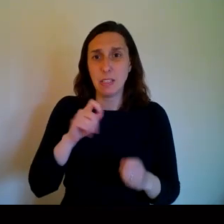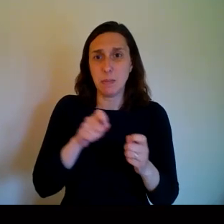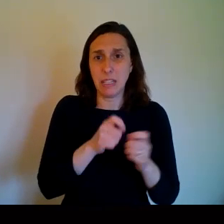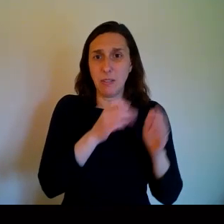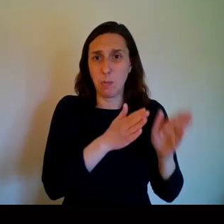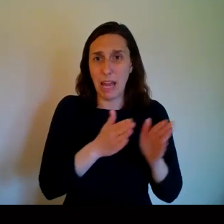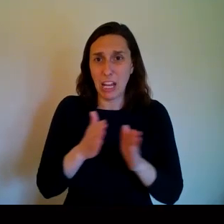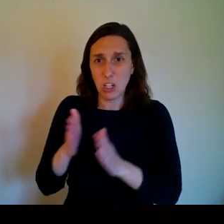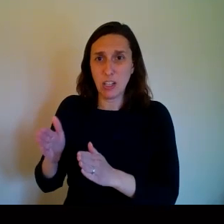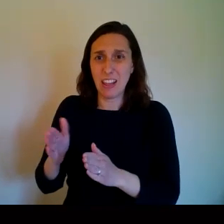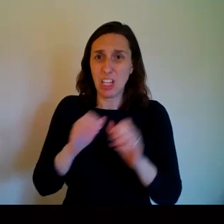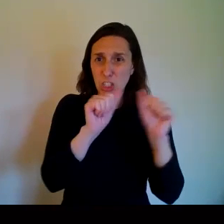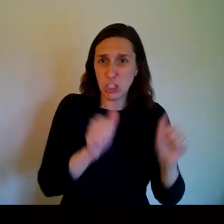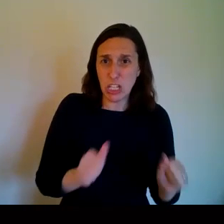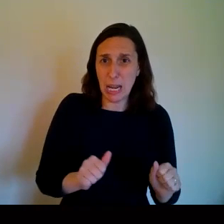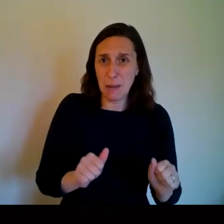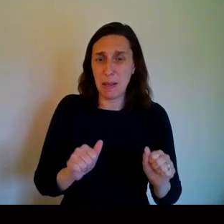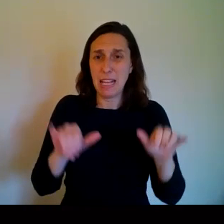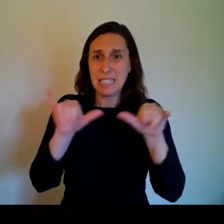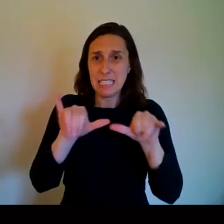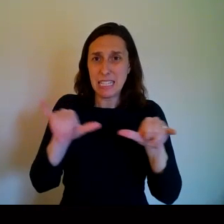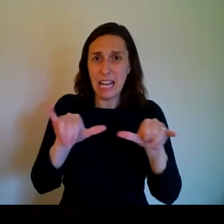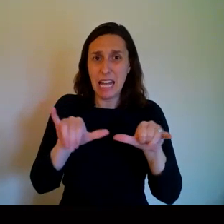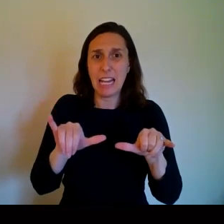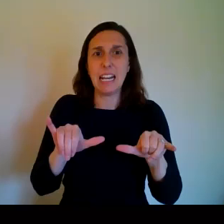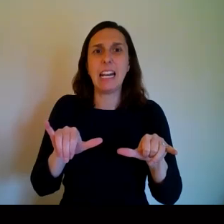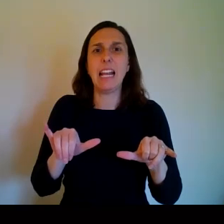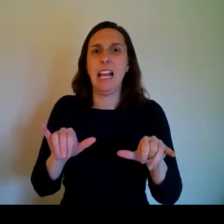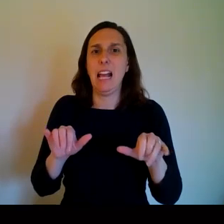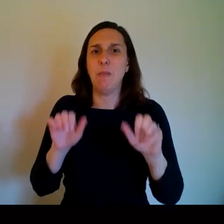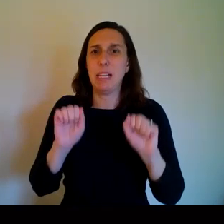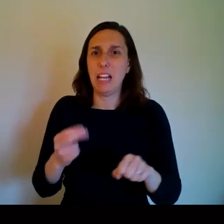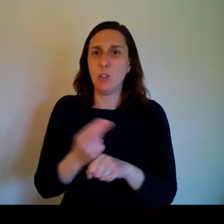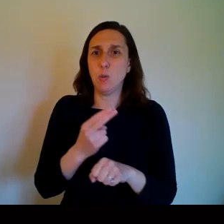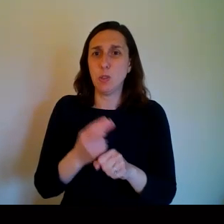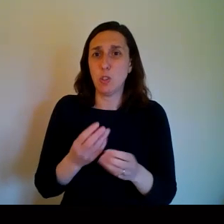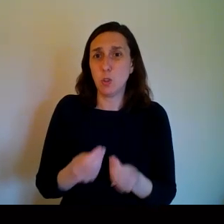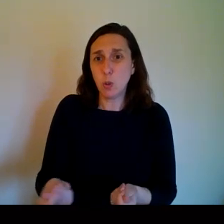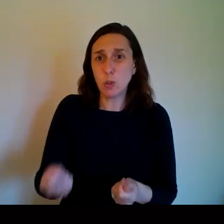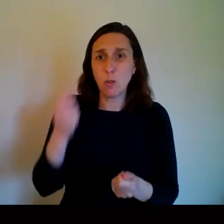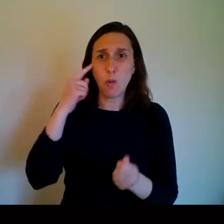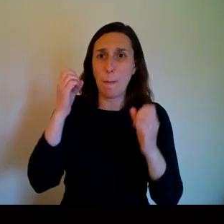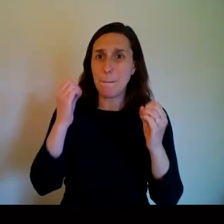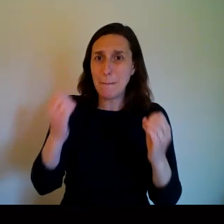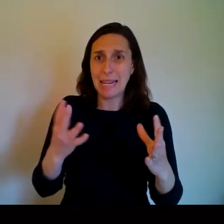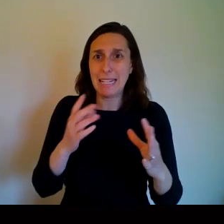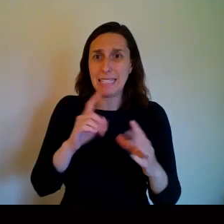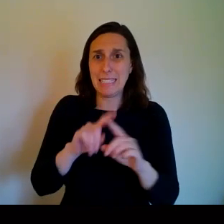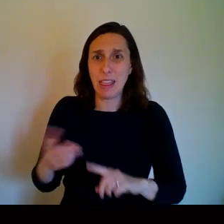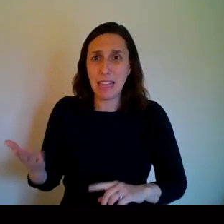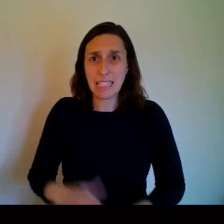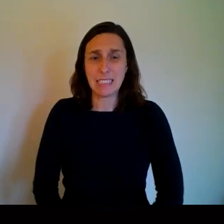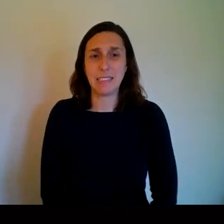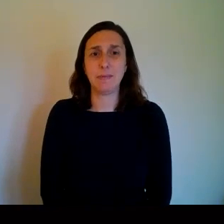shape and size that we can use them in the solutions for a lot of things. And so they become something